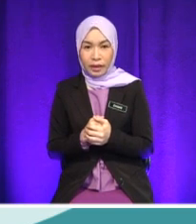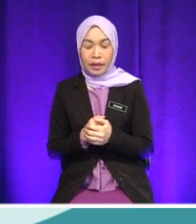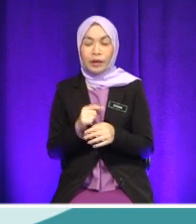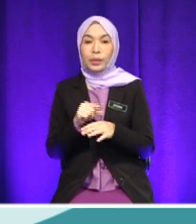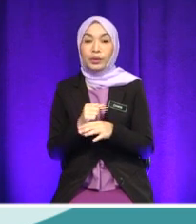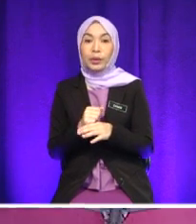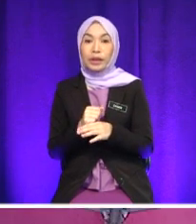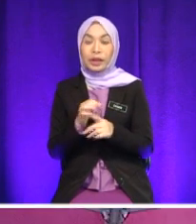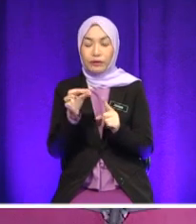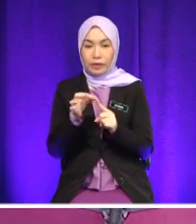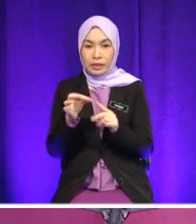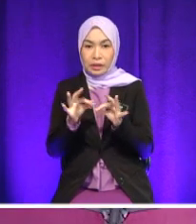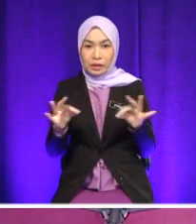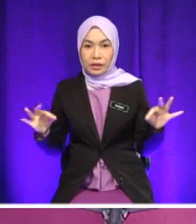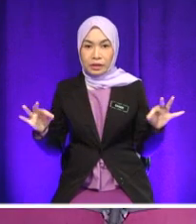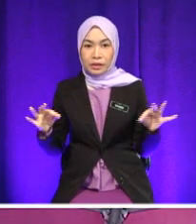to guide you, okay?